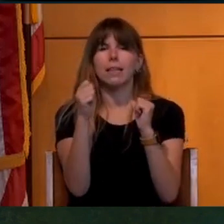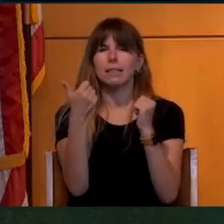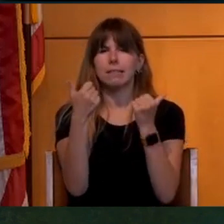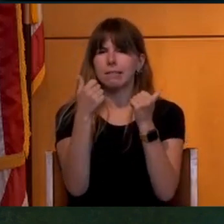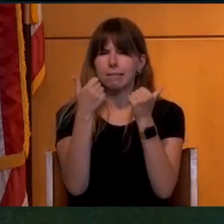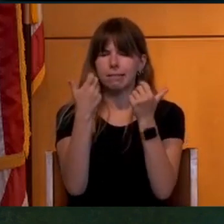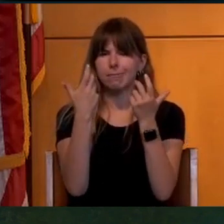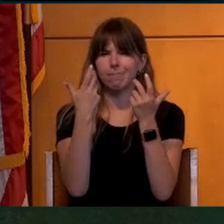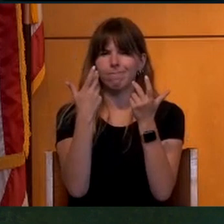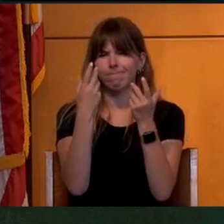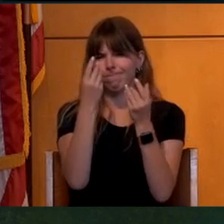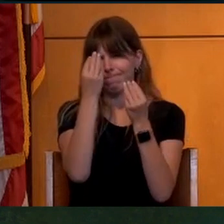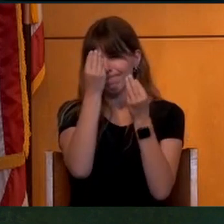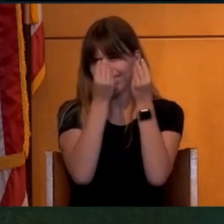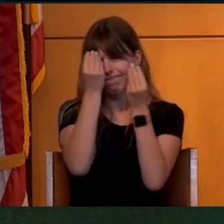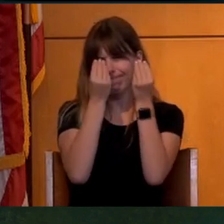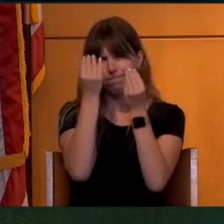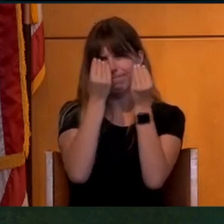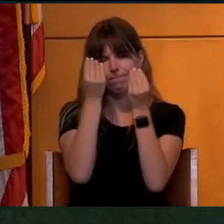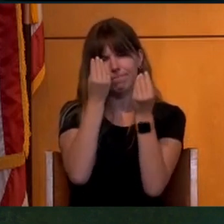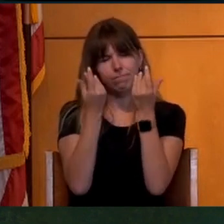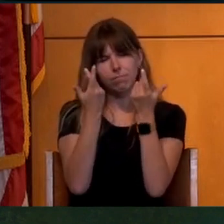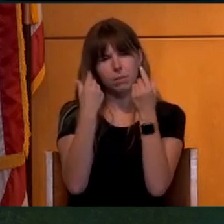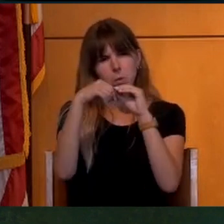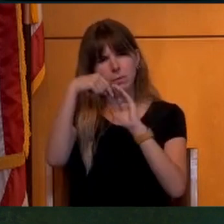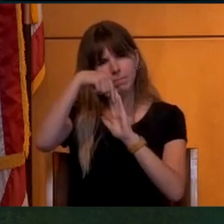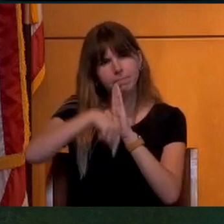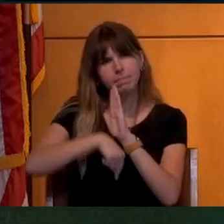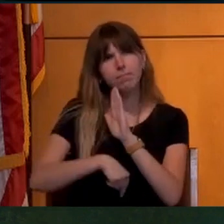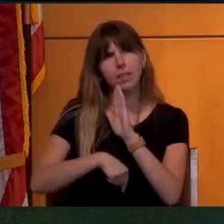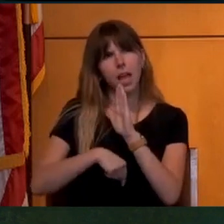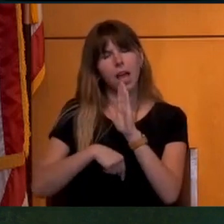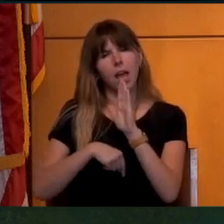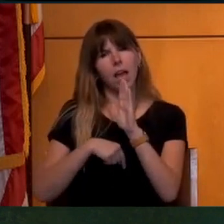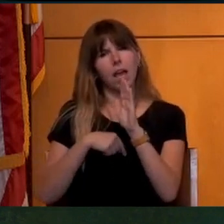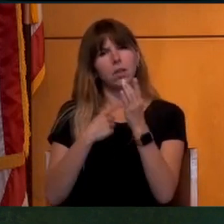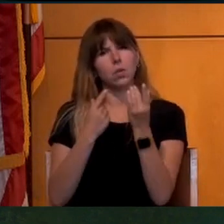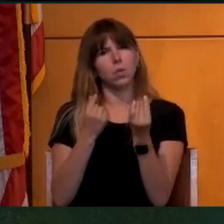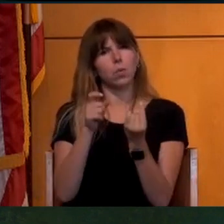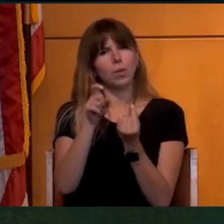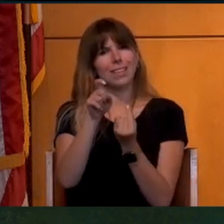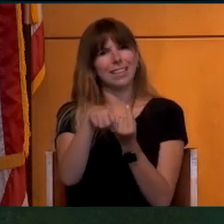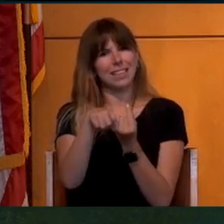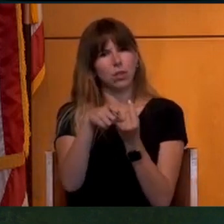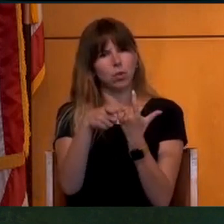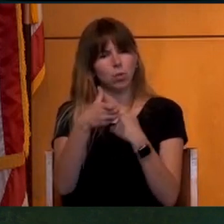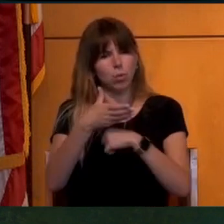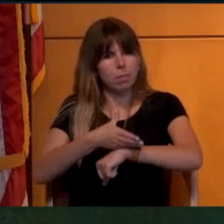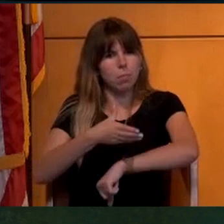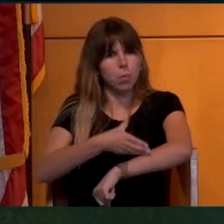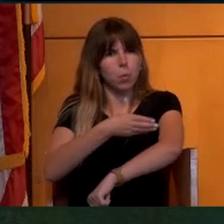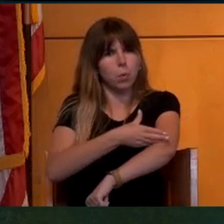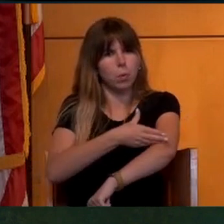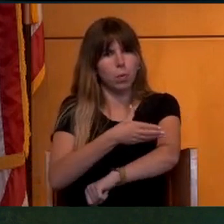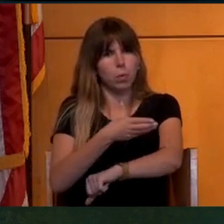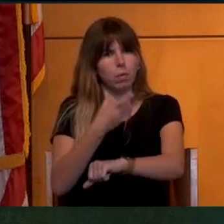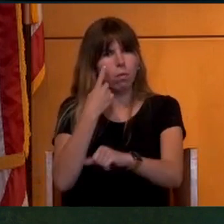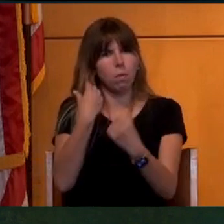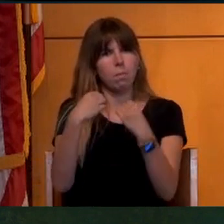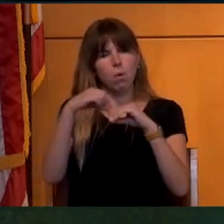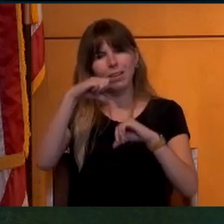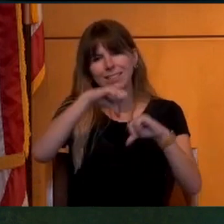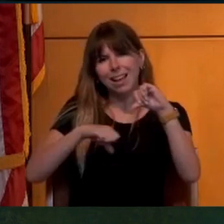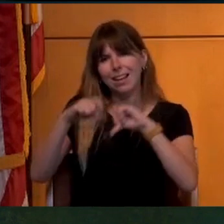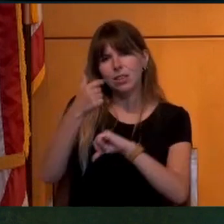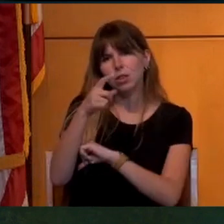we have in our toolbox and take the necessary steps to make them science-grade observations. And first are all the cameras. We